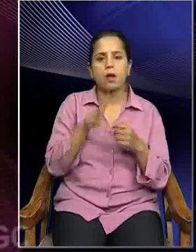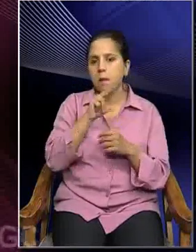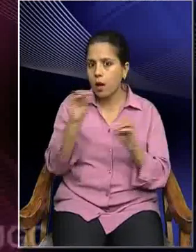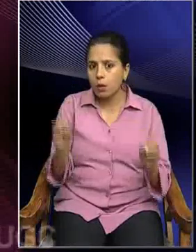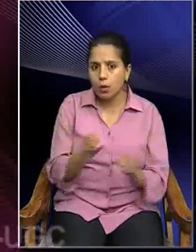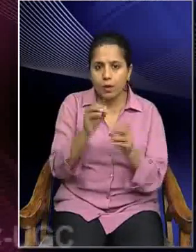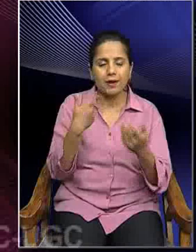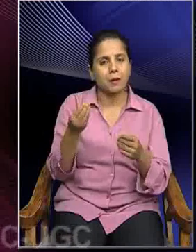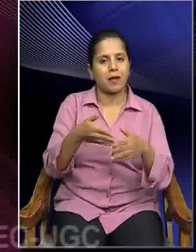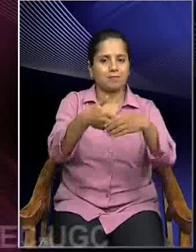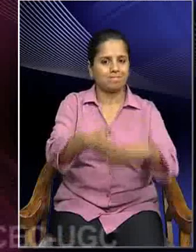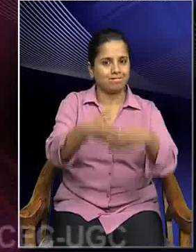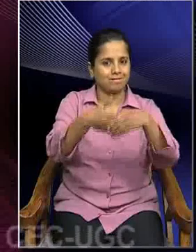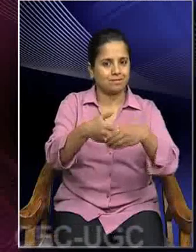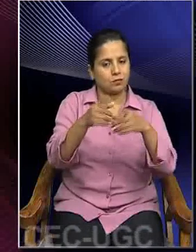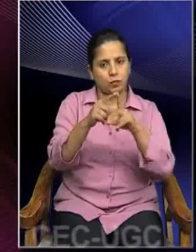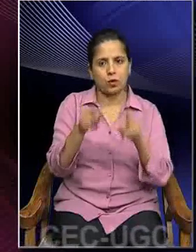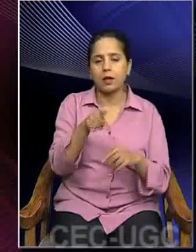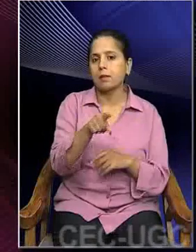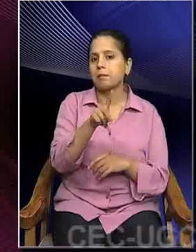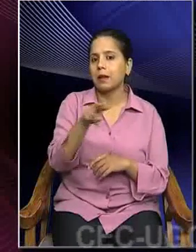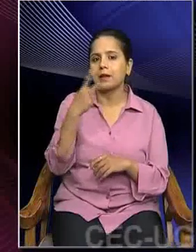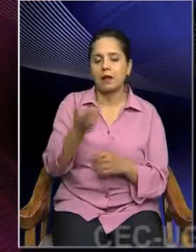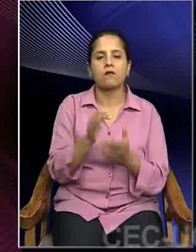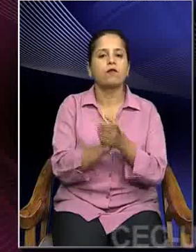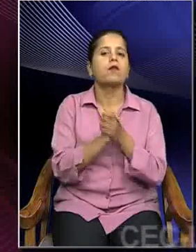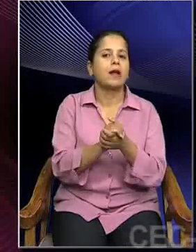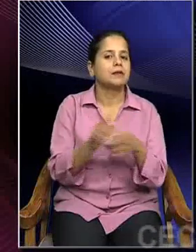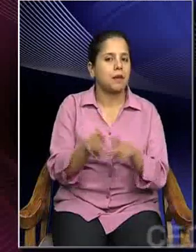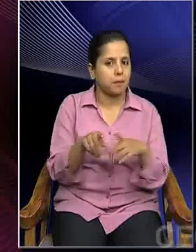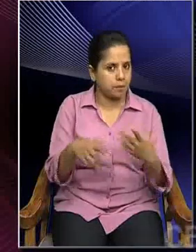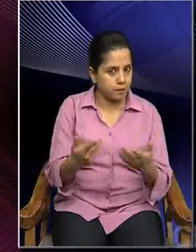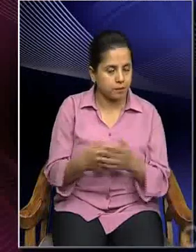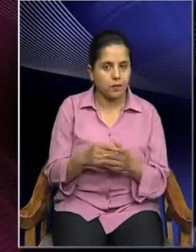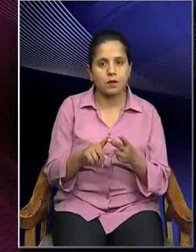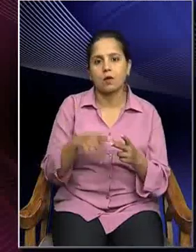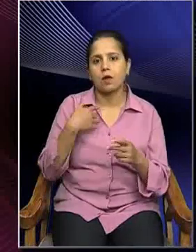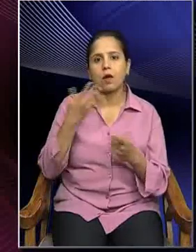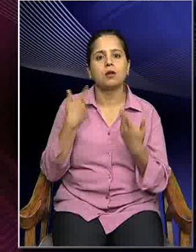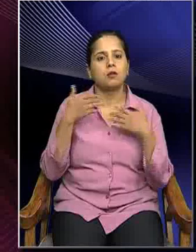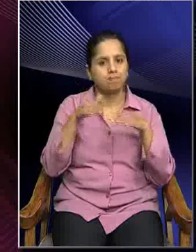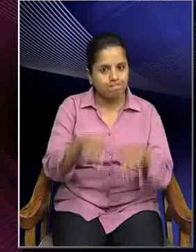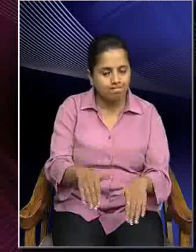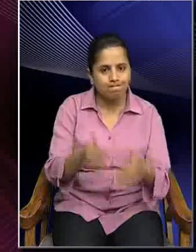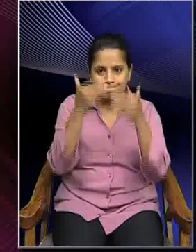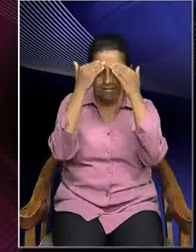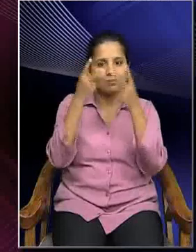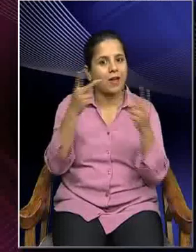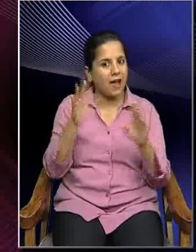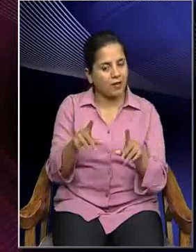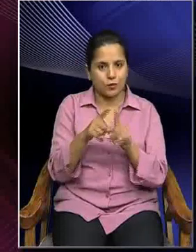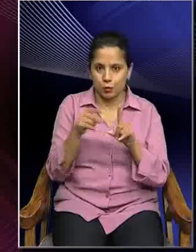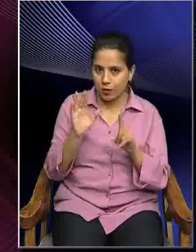we shake hand, it is a gesture of friendship. When we bow down to touch the feet of an